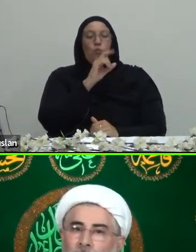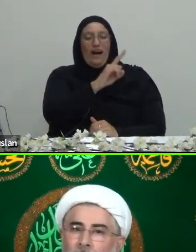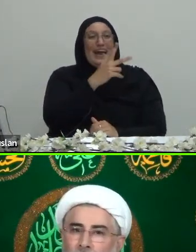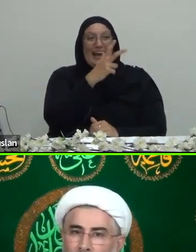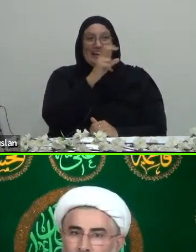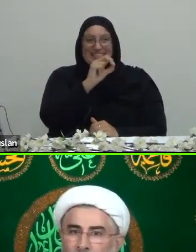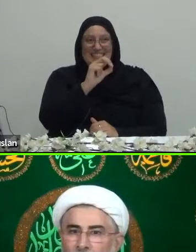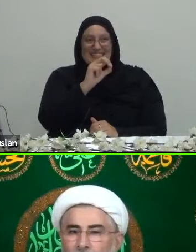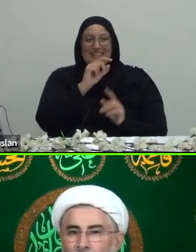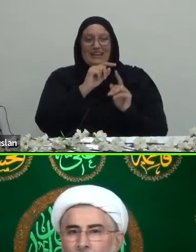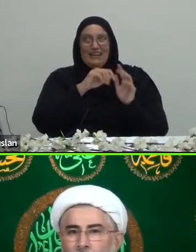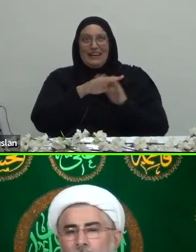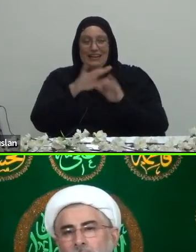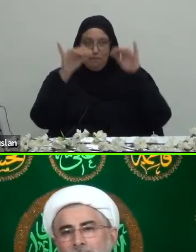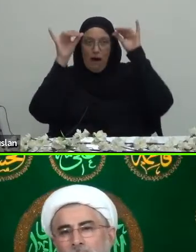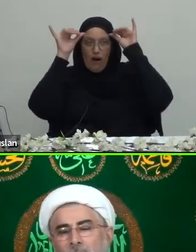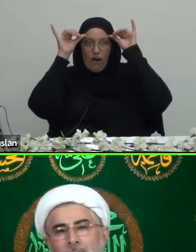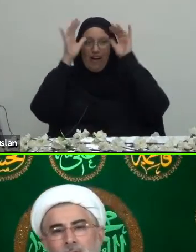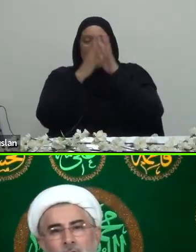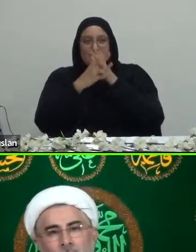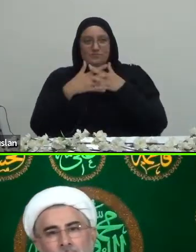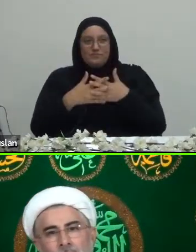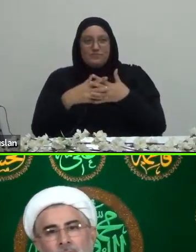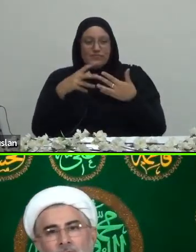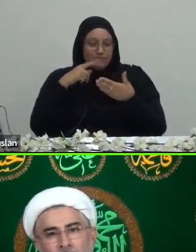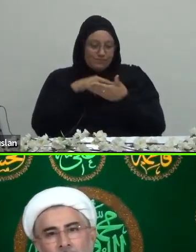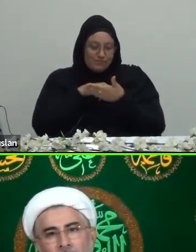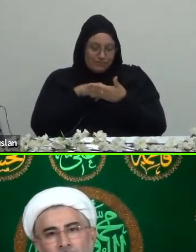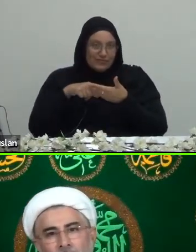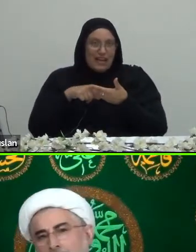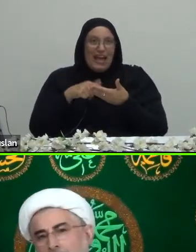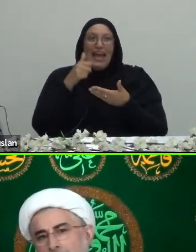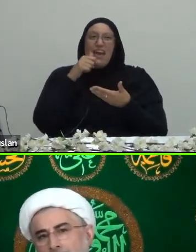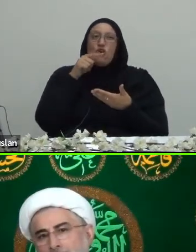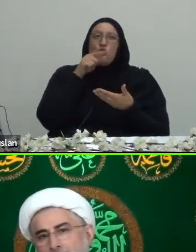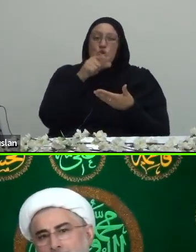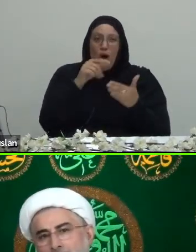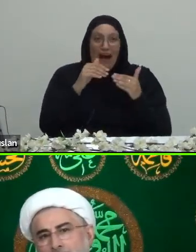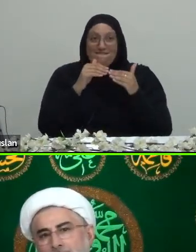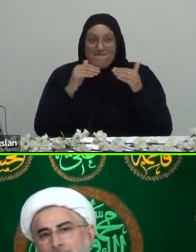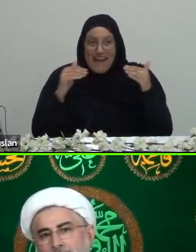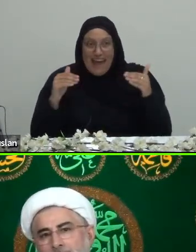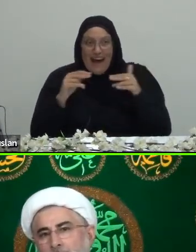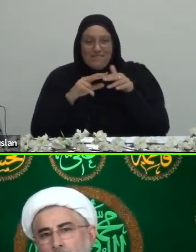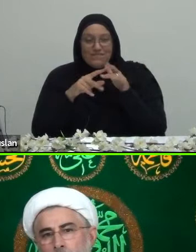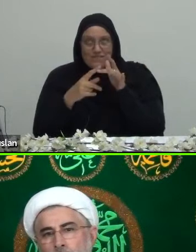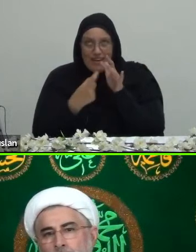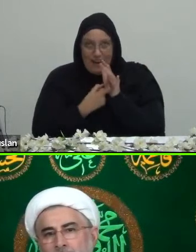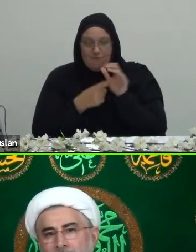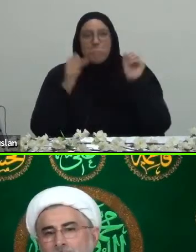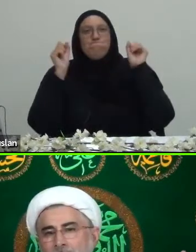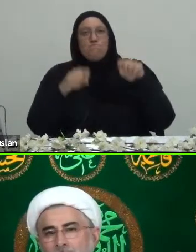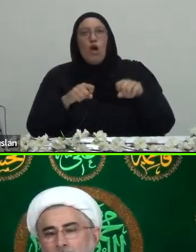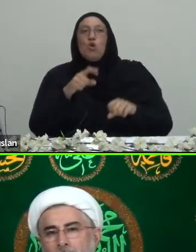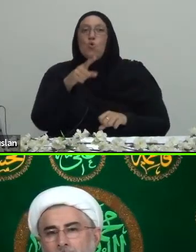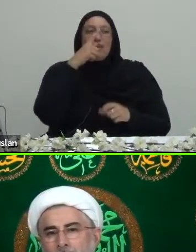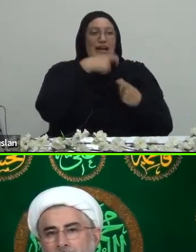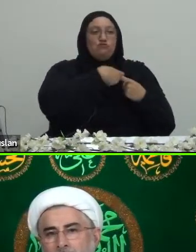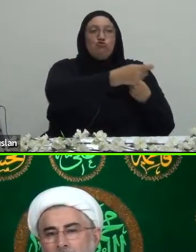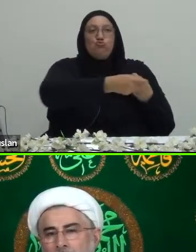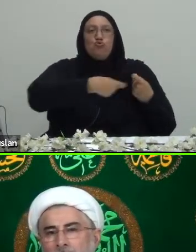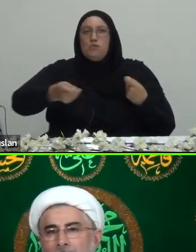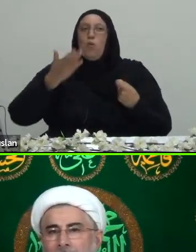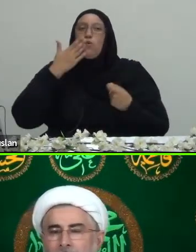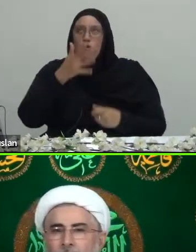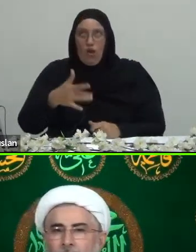ma'ruf. Just as long as you are being fair, then that you should be safe and you'll be on a